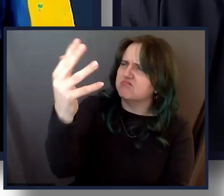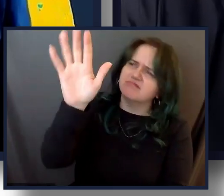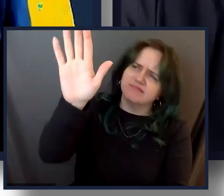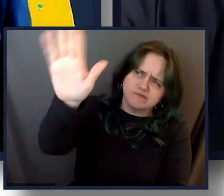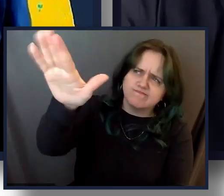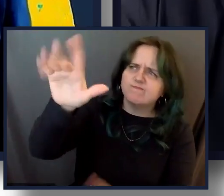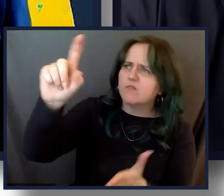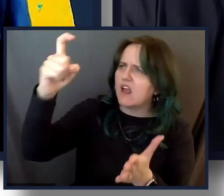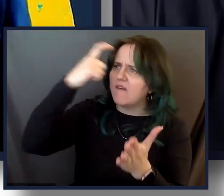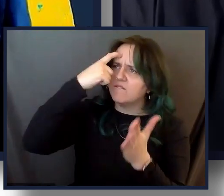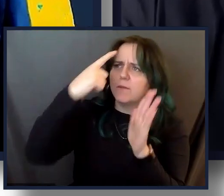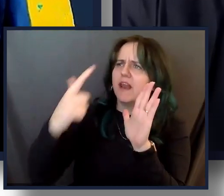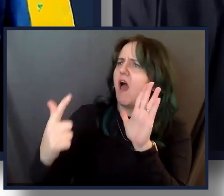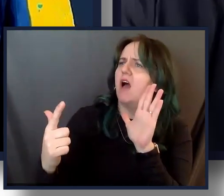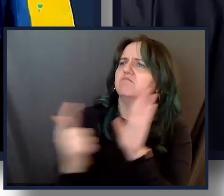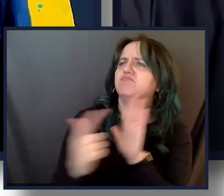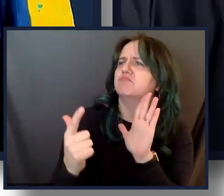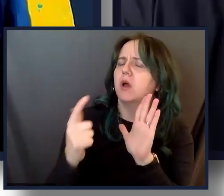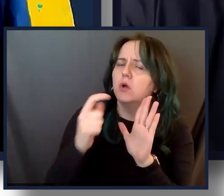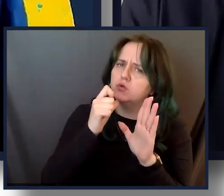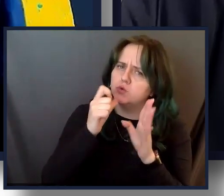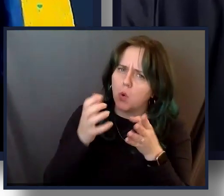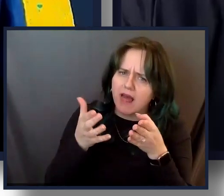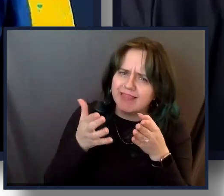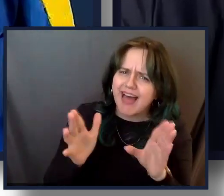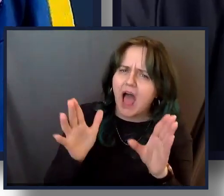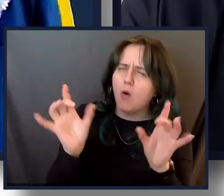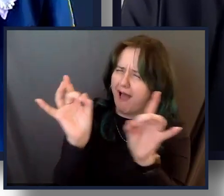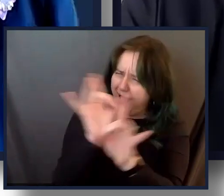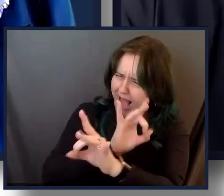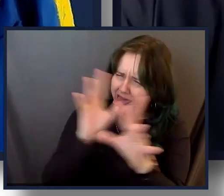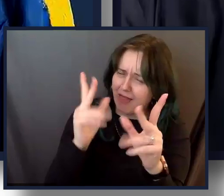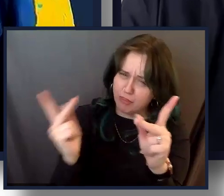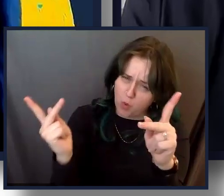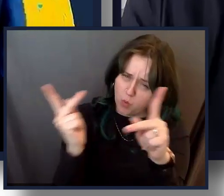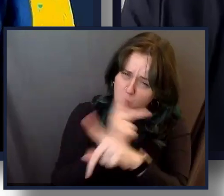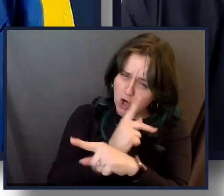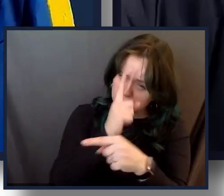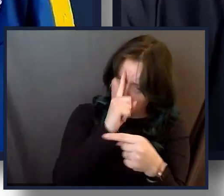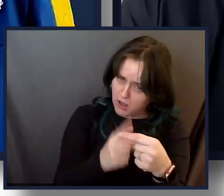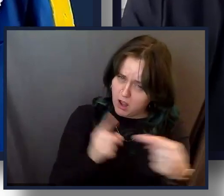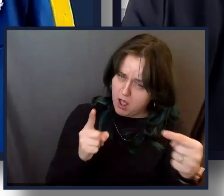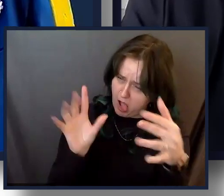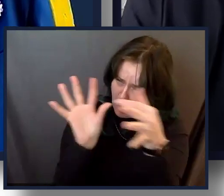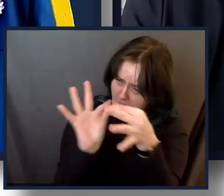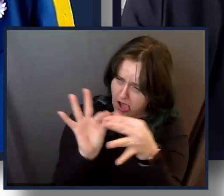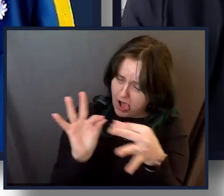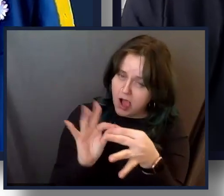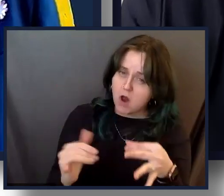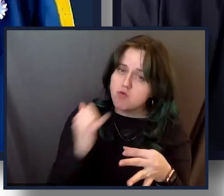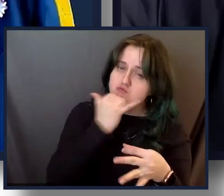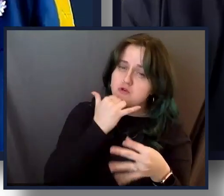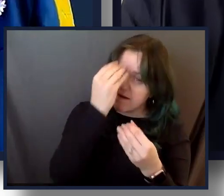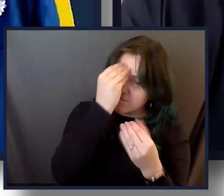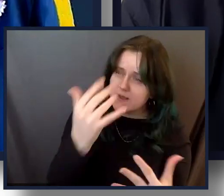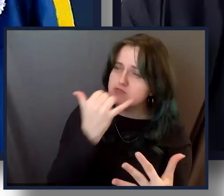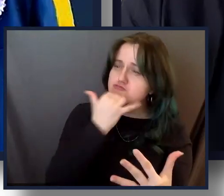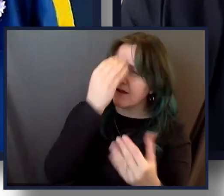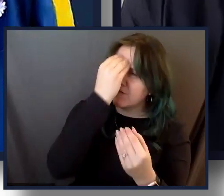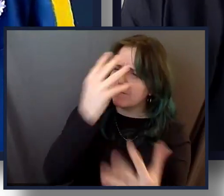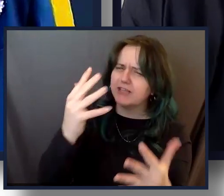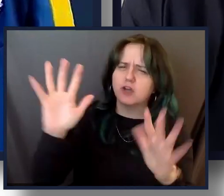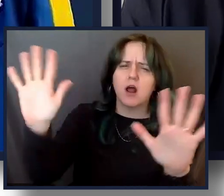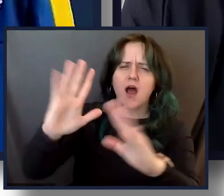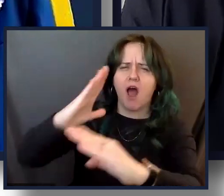allow the worst, most incendiary, most divisive misinformation, disinformation, and not allow